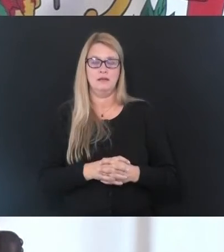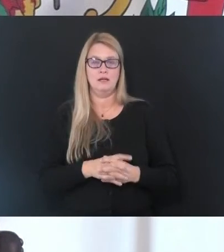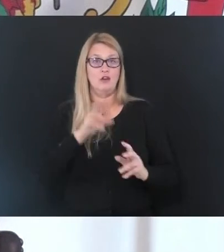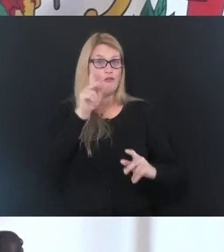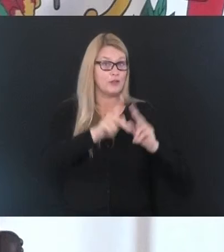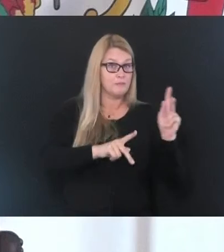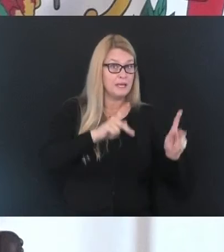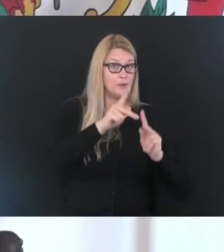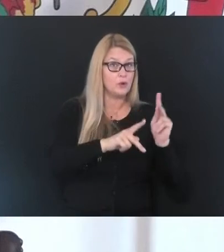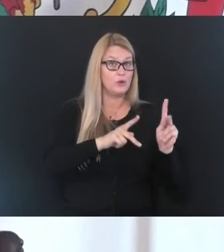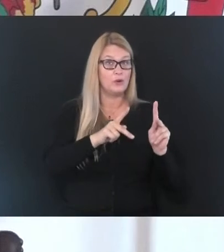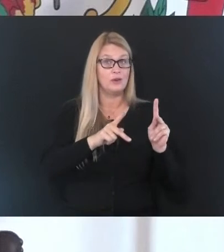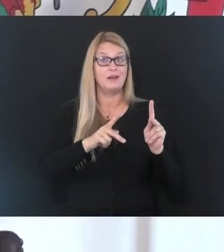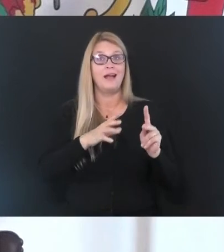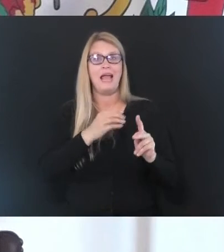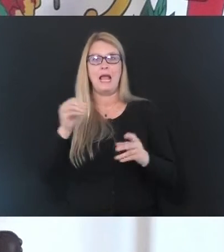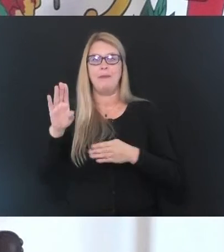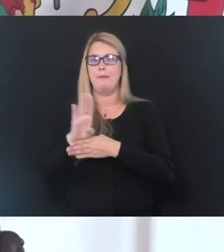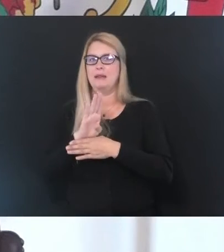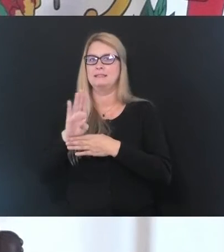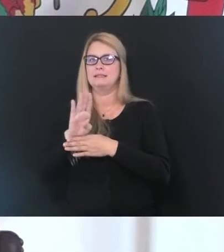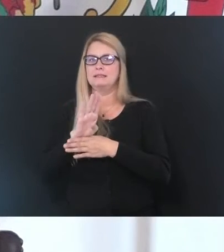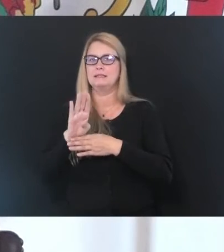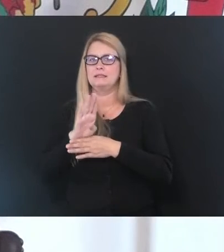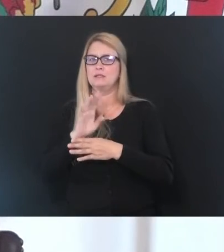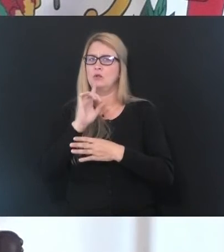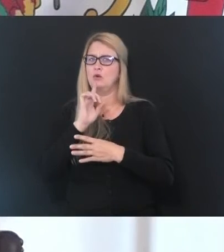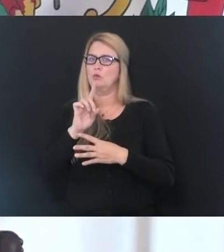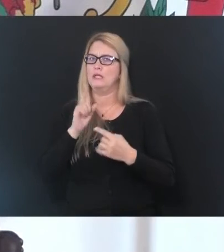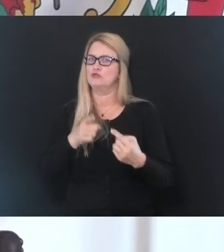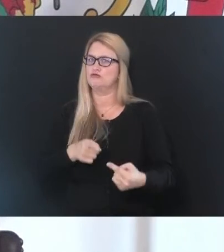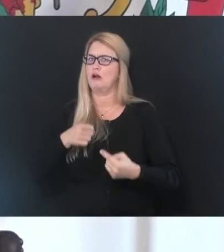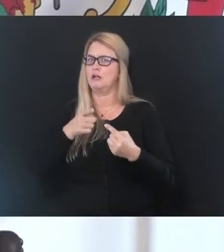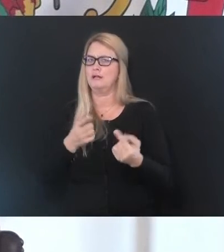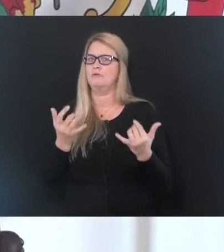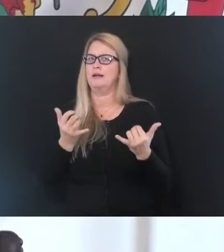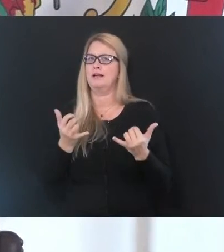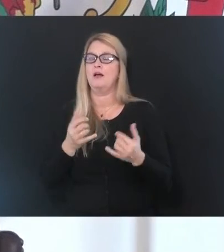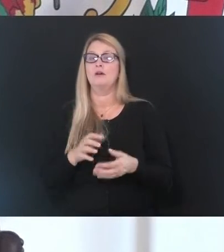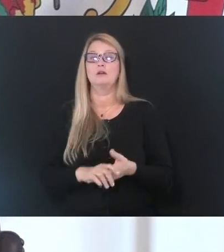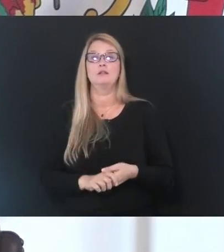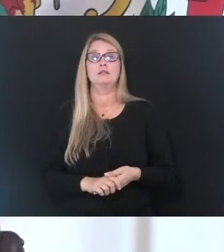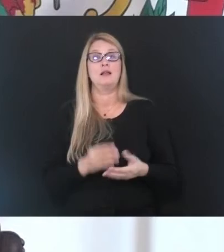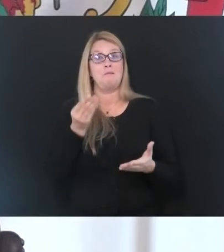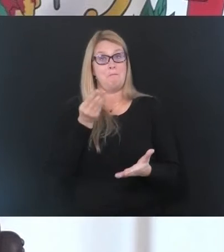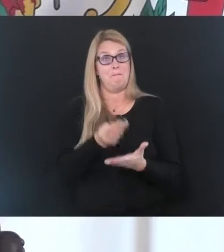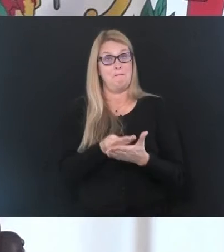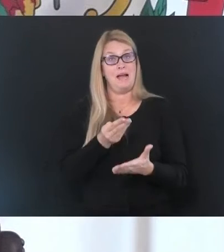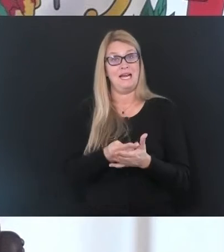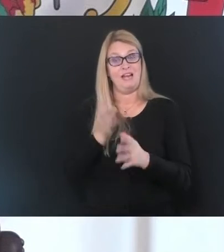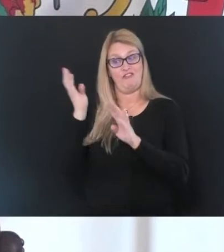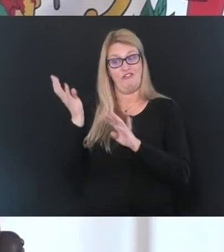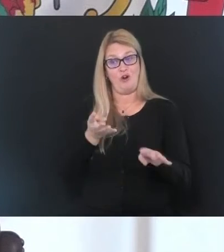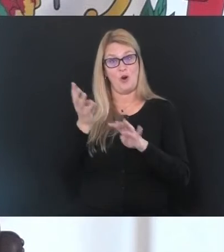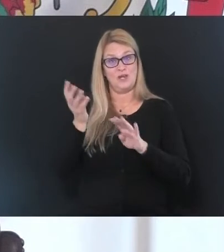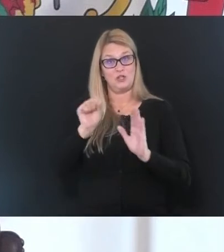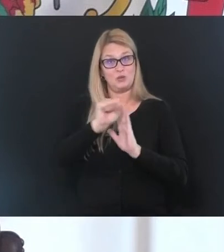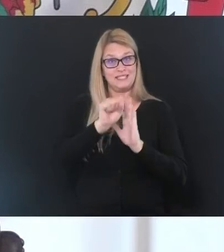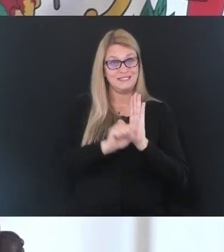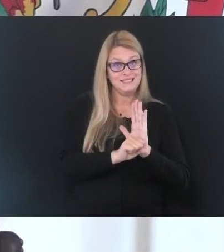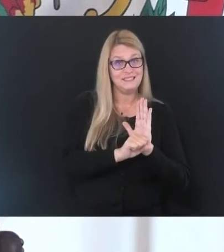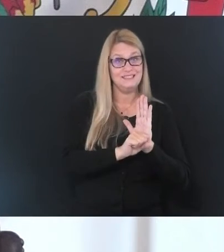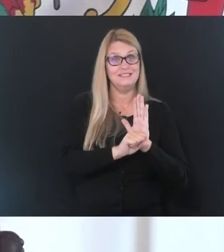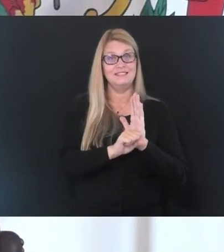people and especially our businesses that are really hurting. As far as dollars flowing to the state or